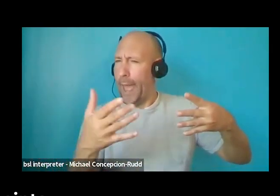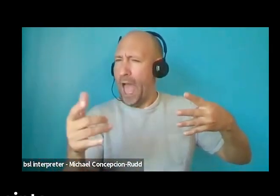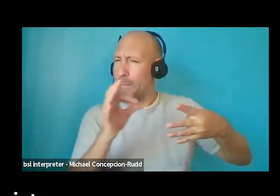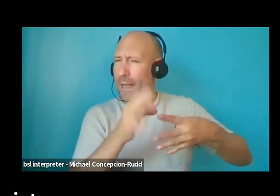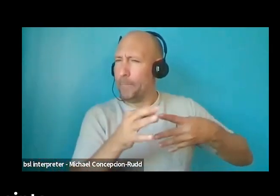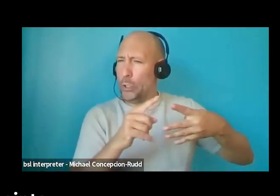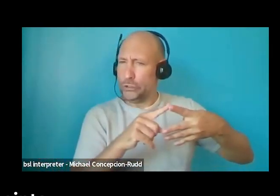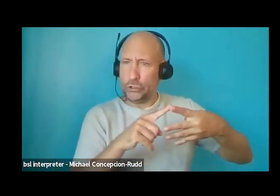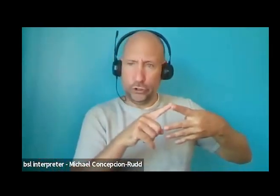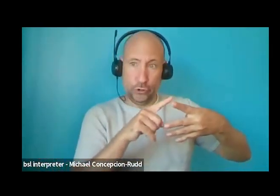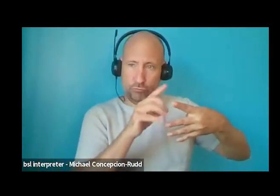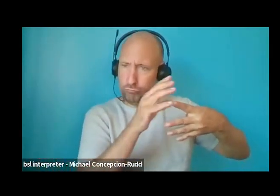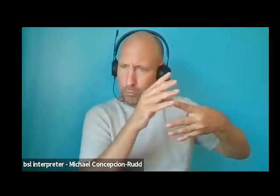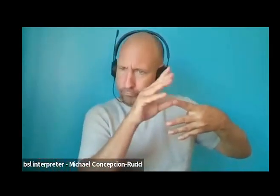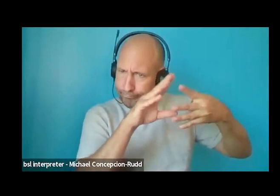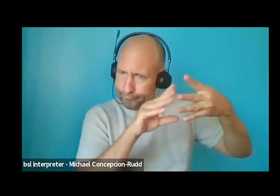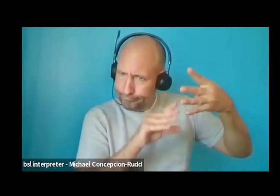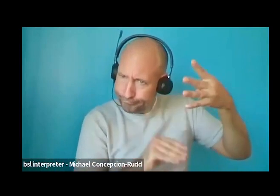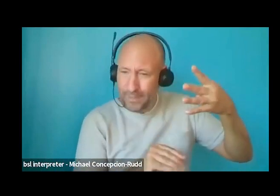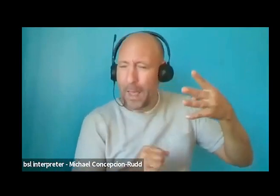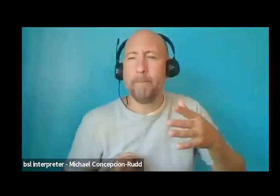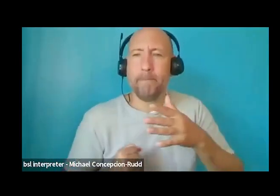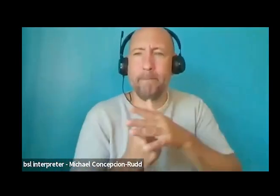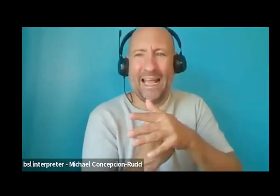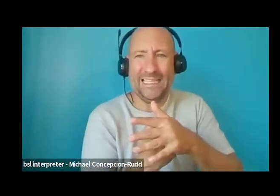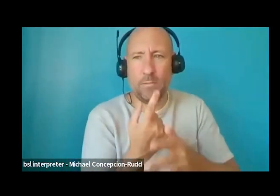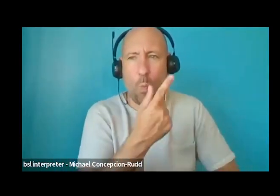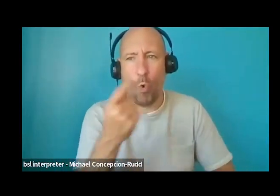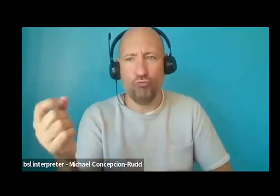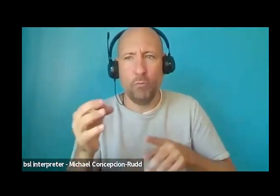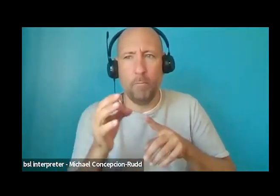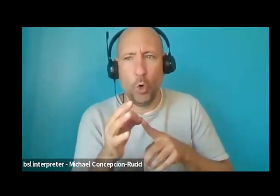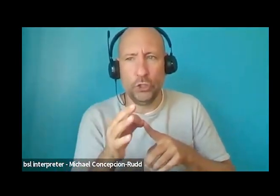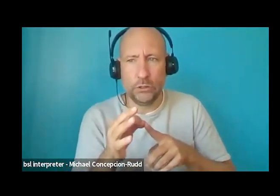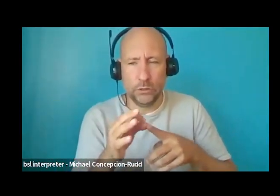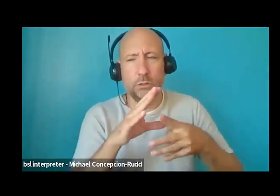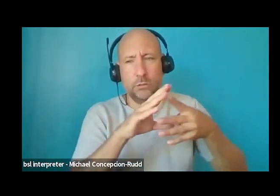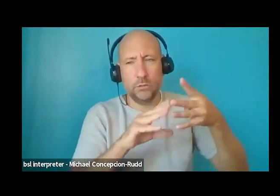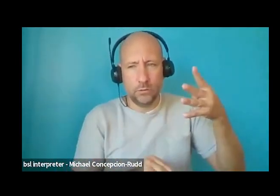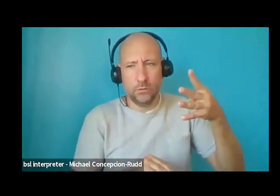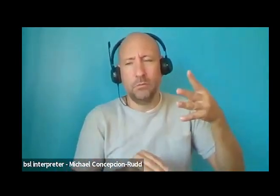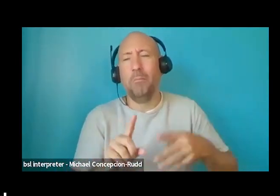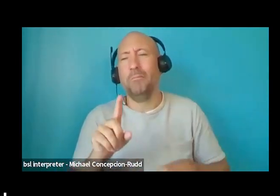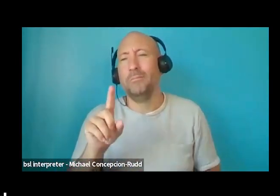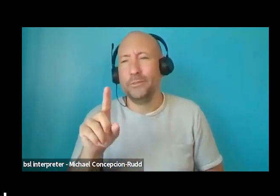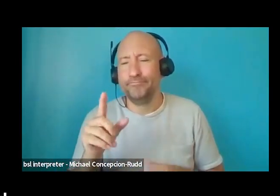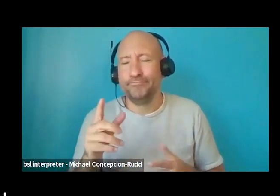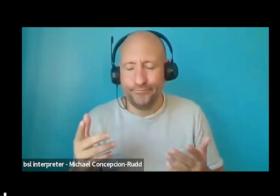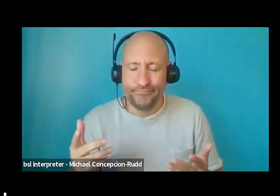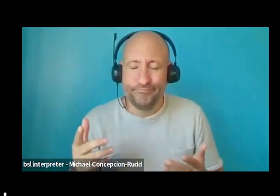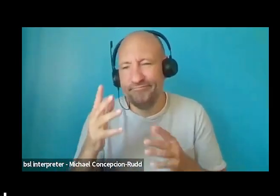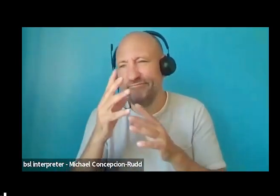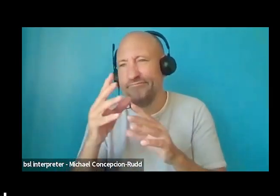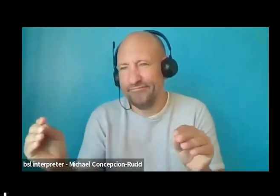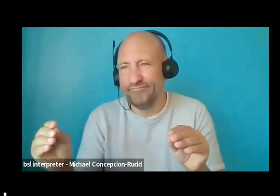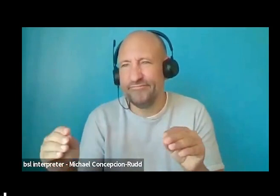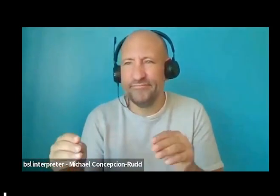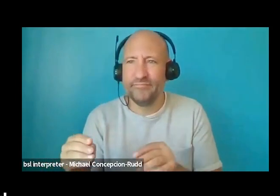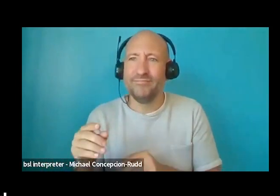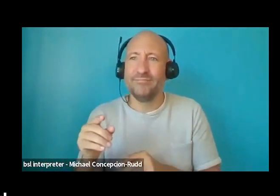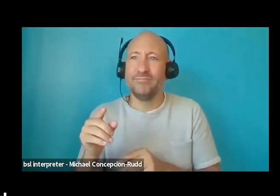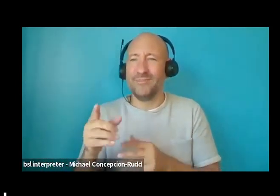100 points. But importantly, and this is kind of an obvious point, the project must